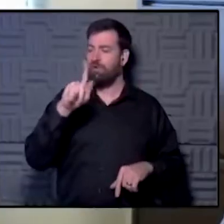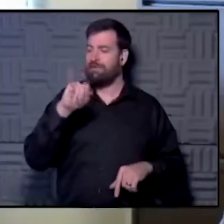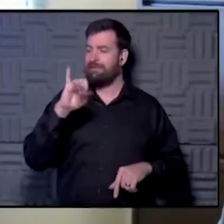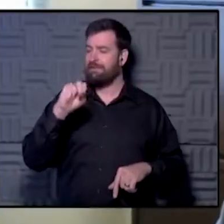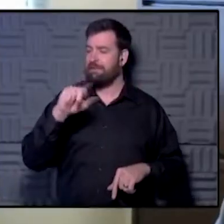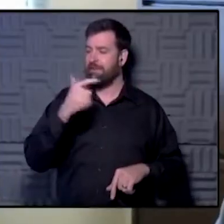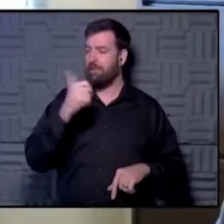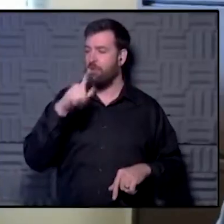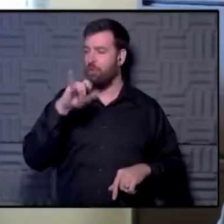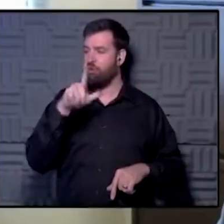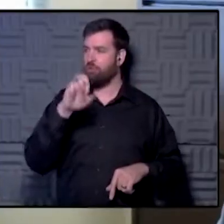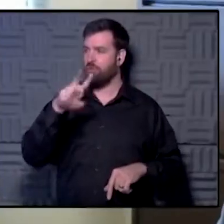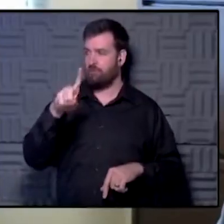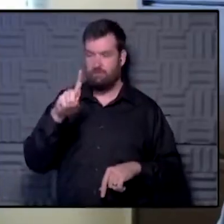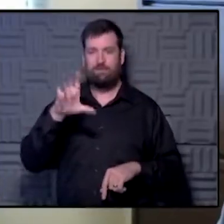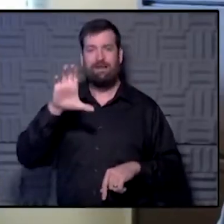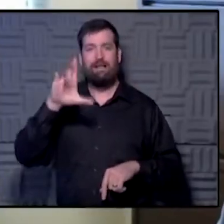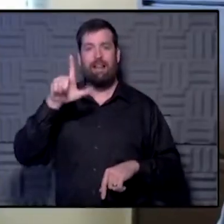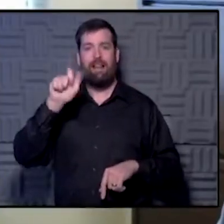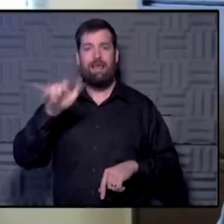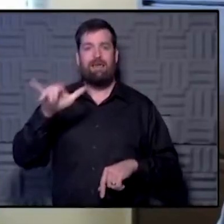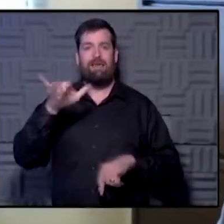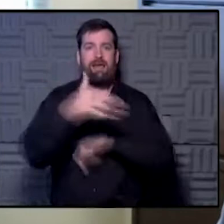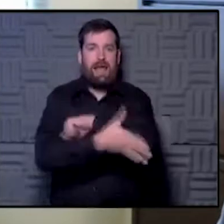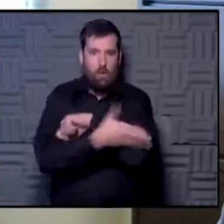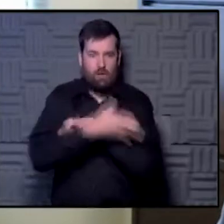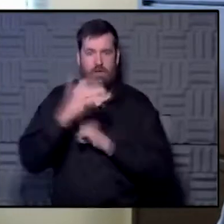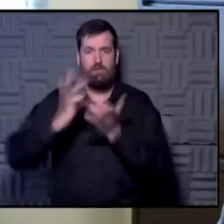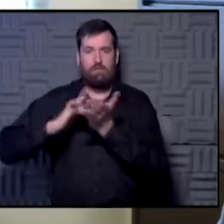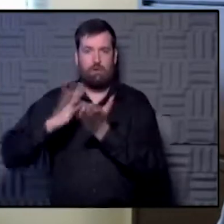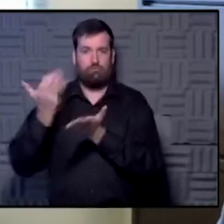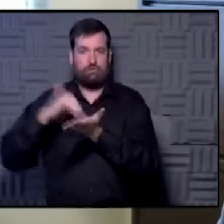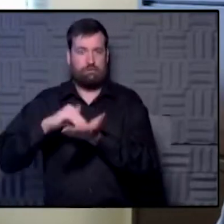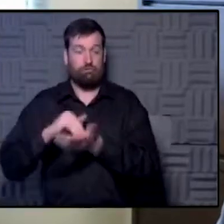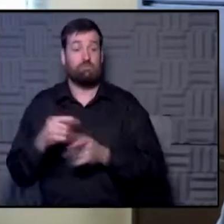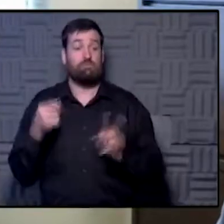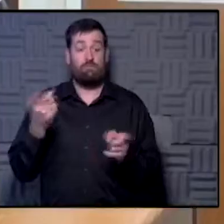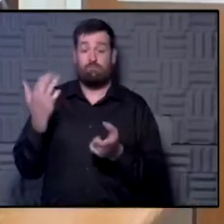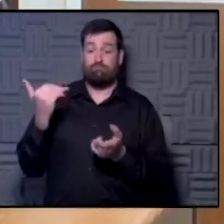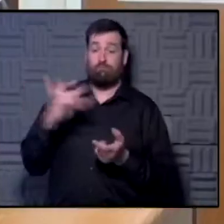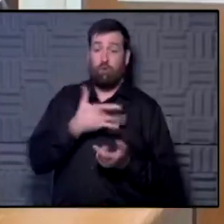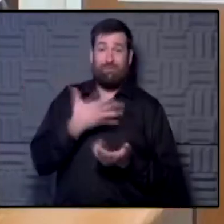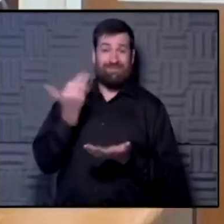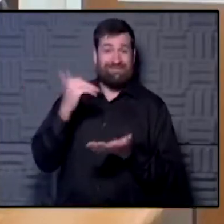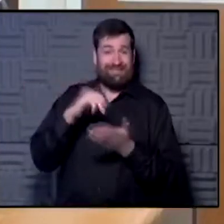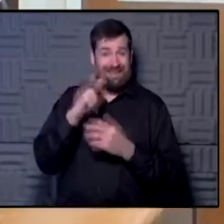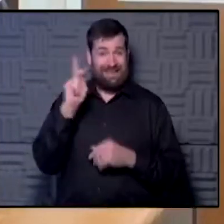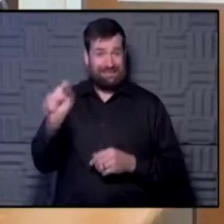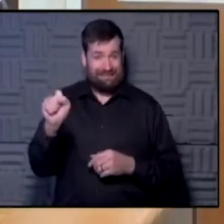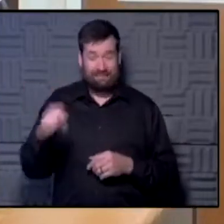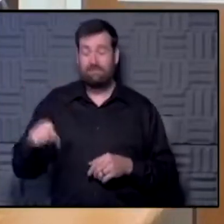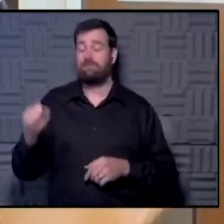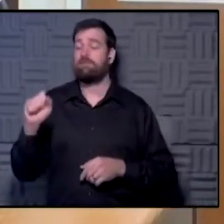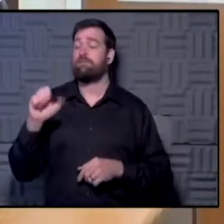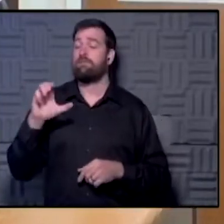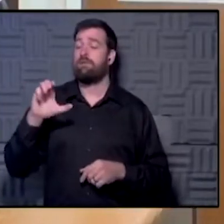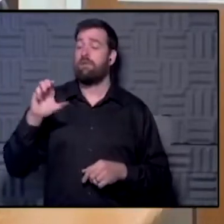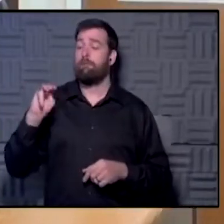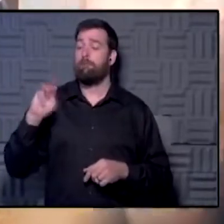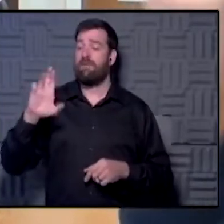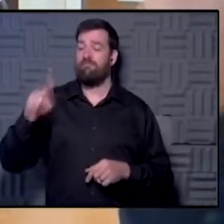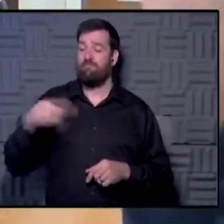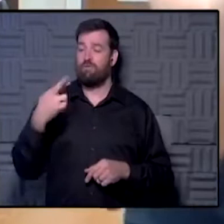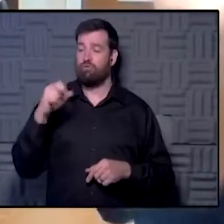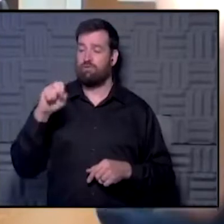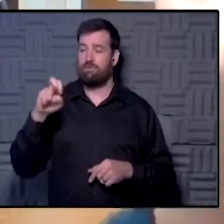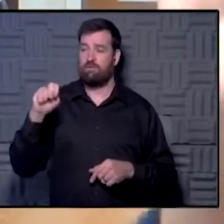is CEO of the Clay County Medical Center. And from the heart of Kansas, Chief Nursing Officer at McPherson Hospital,